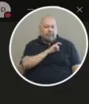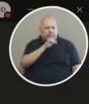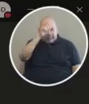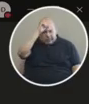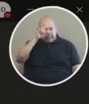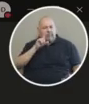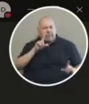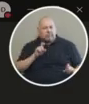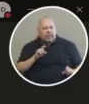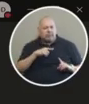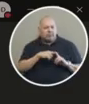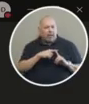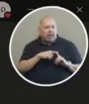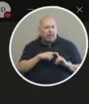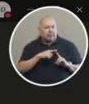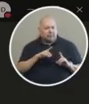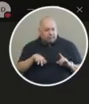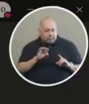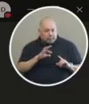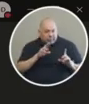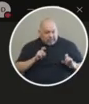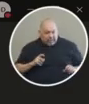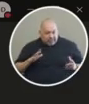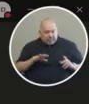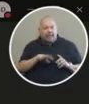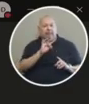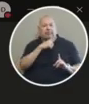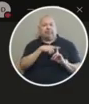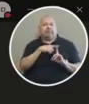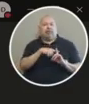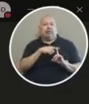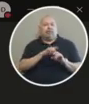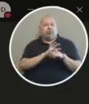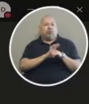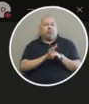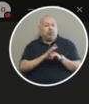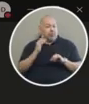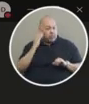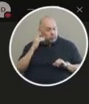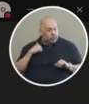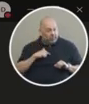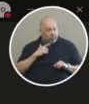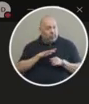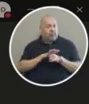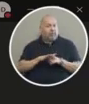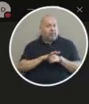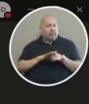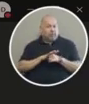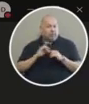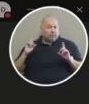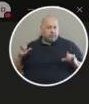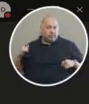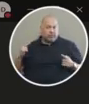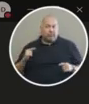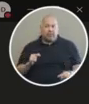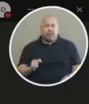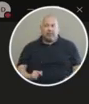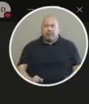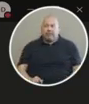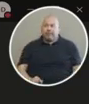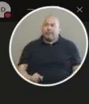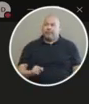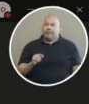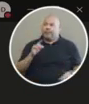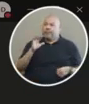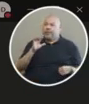Does anybody have that information about how many first responders have tested positive so far in El Paso County? Yeah, Mario will